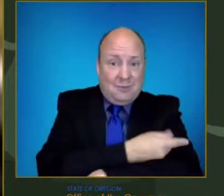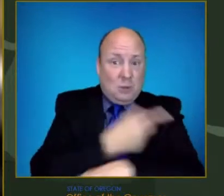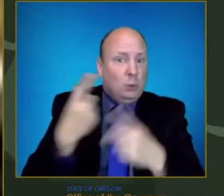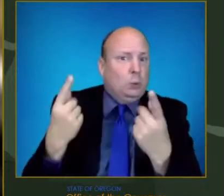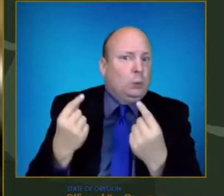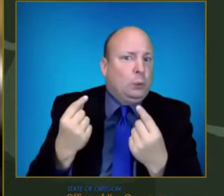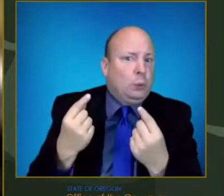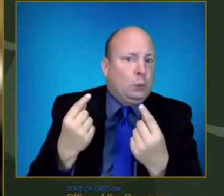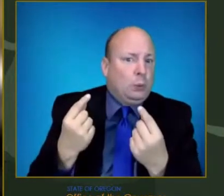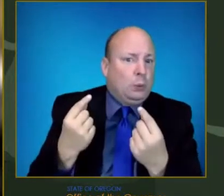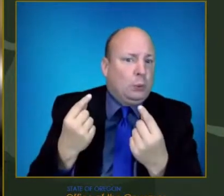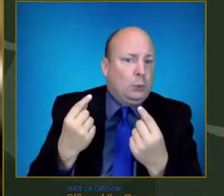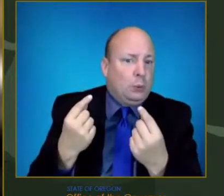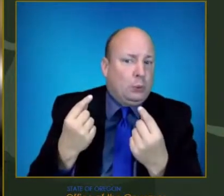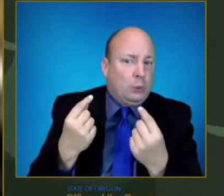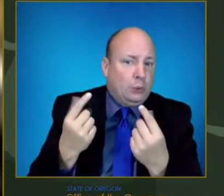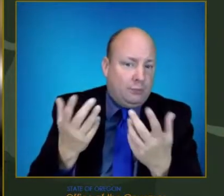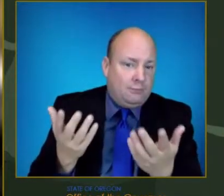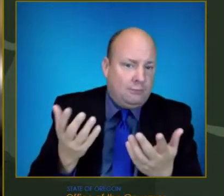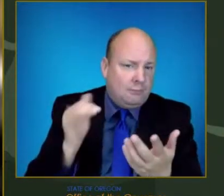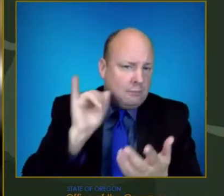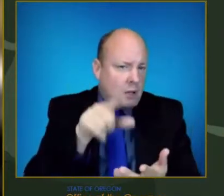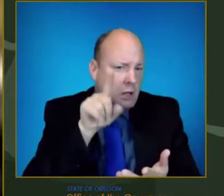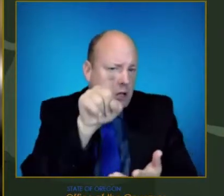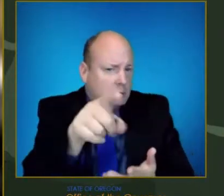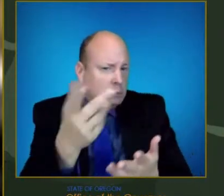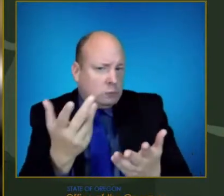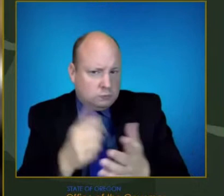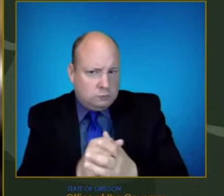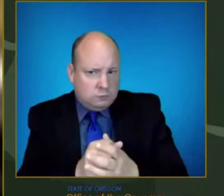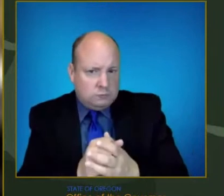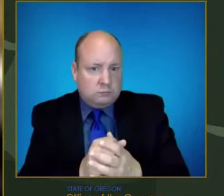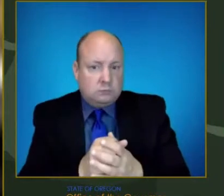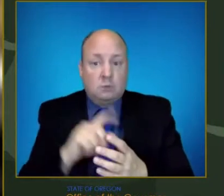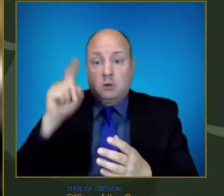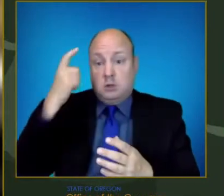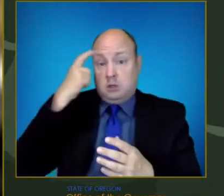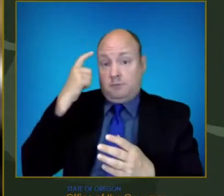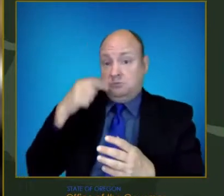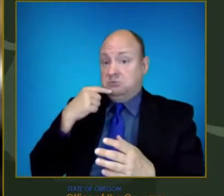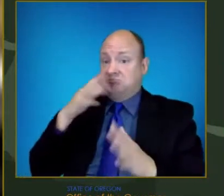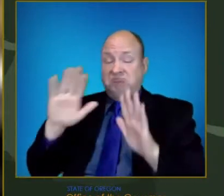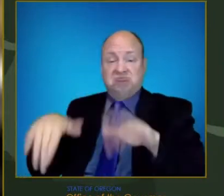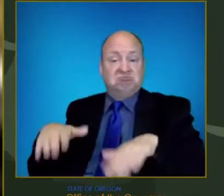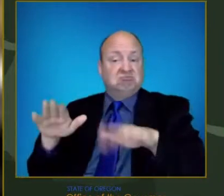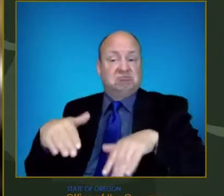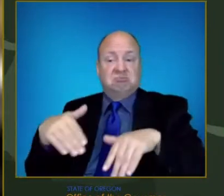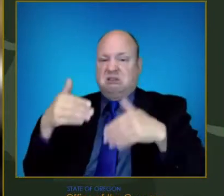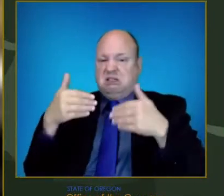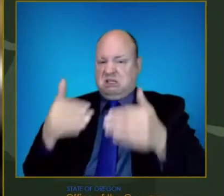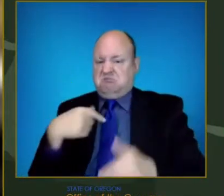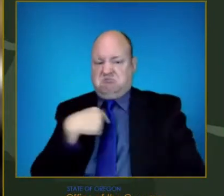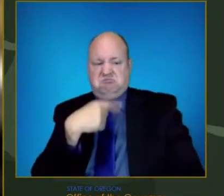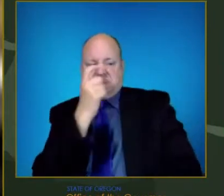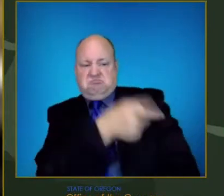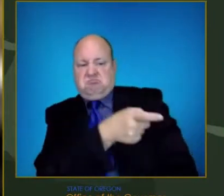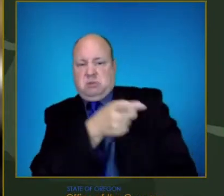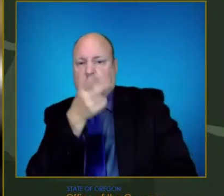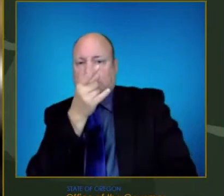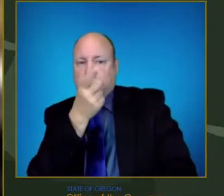I'm going to turn both of those questions over to Director Gill, and I'll back clean up if